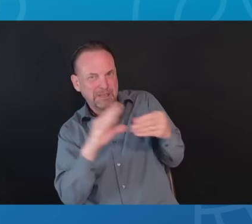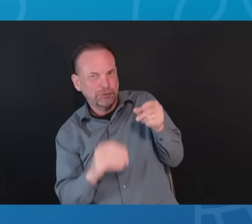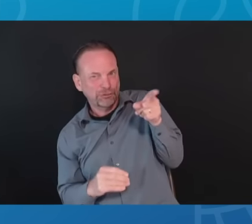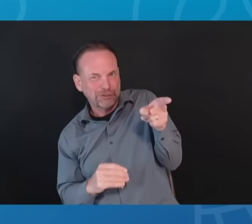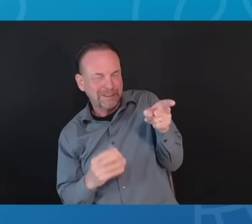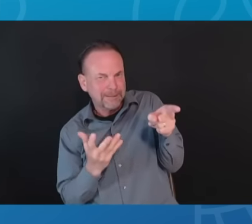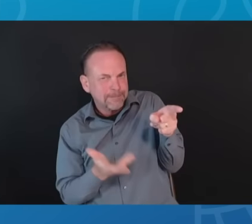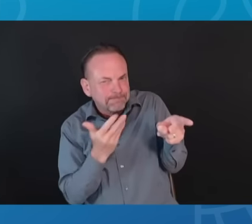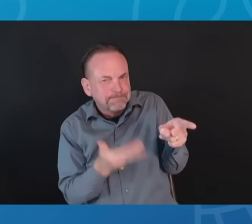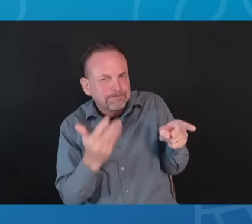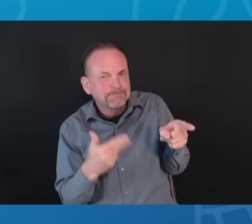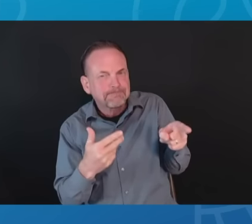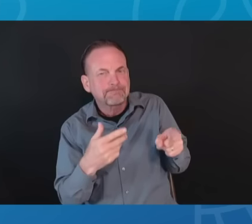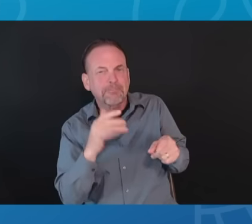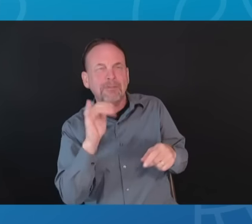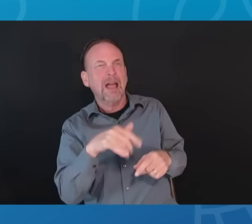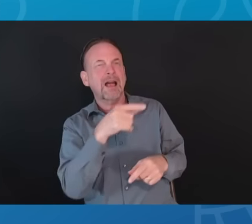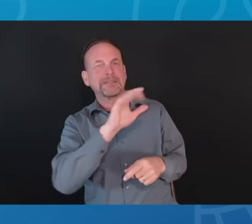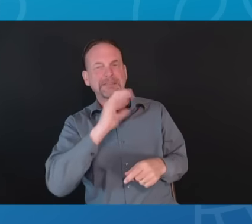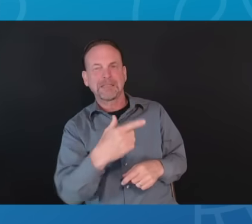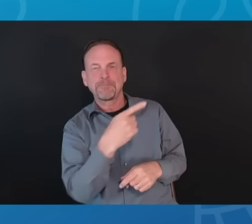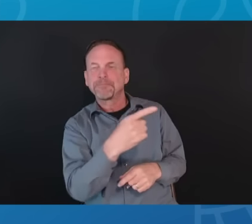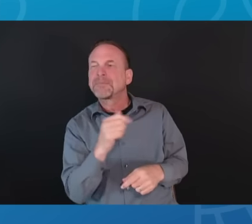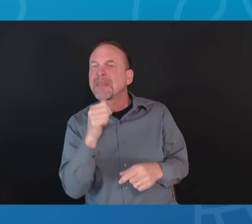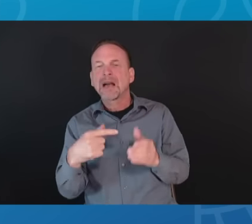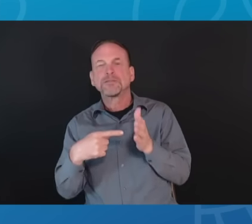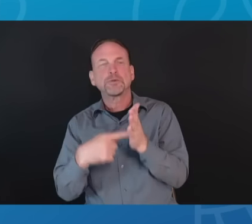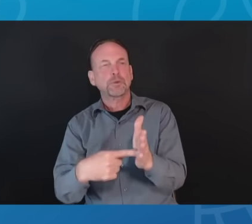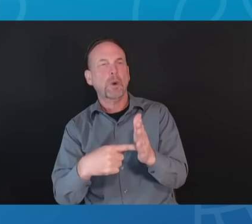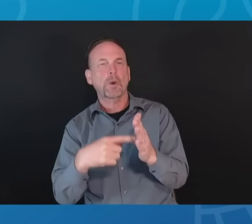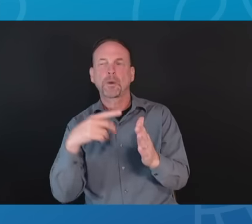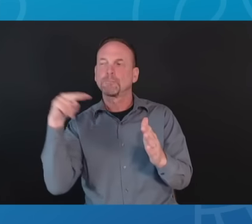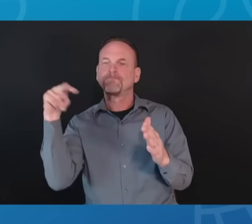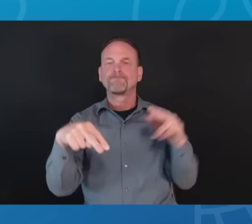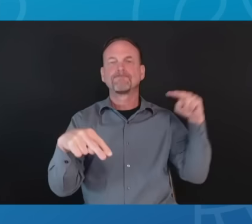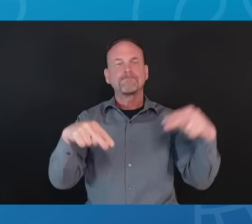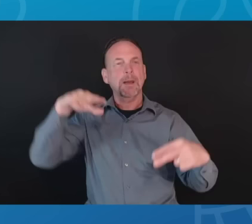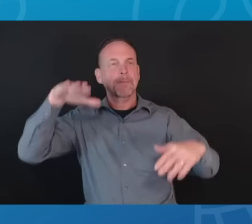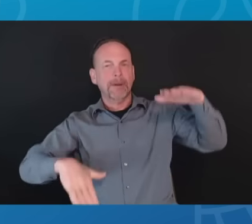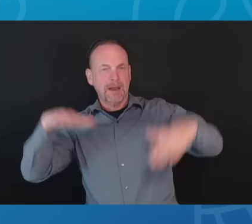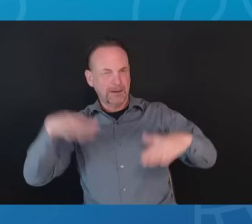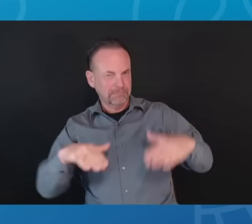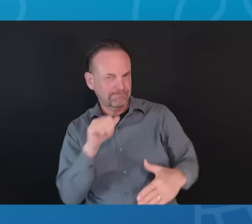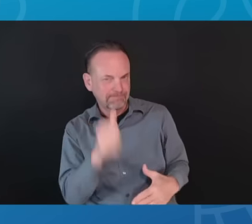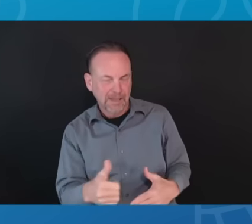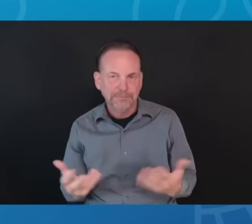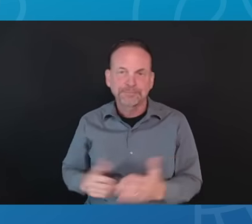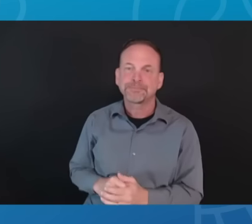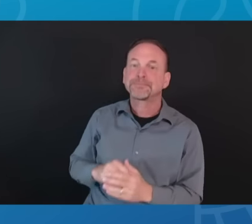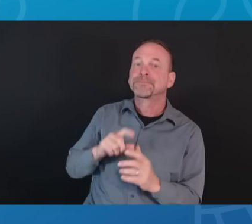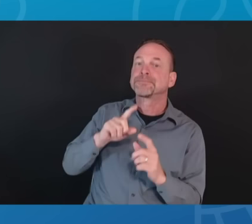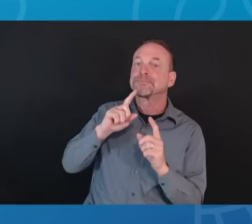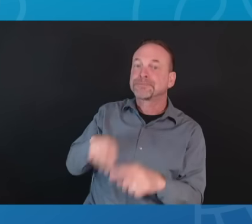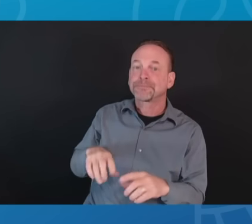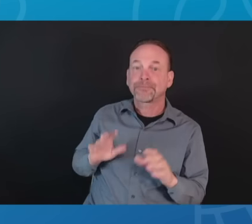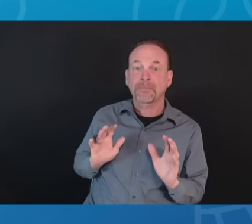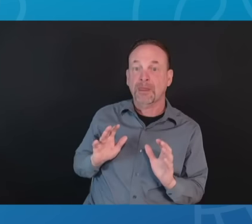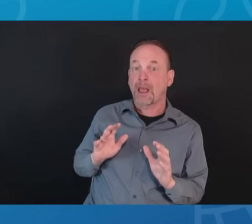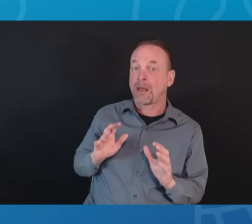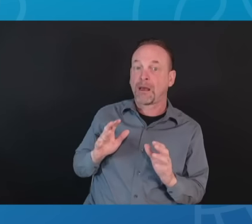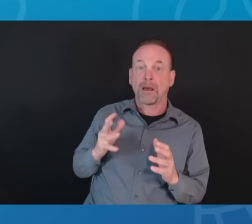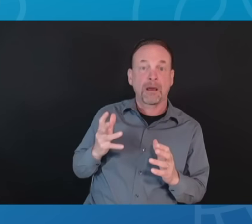he ought to show? So, Saeed, he didn't use empathy. He didn't use the terms that you use, because we don't agree with those terms. But if you look at the president's statement, if you